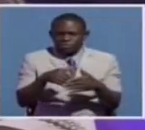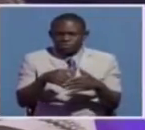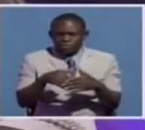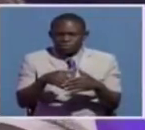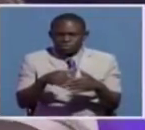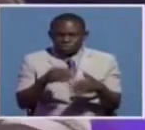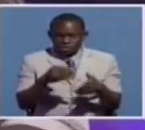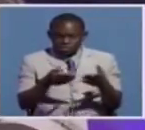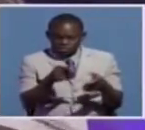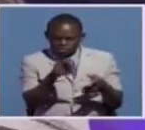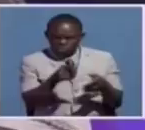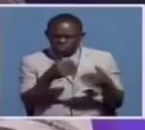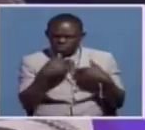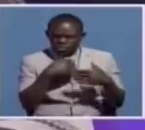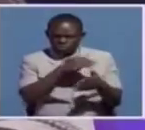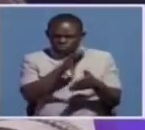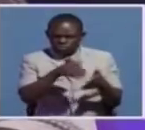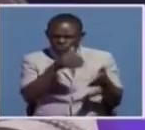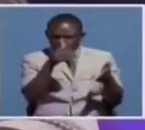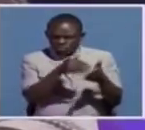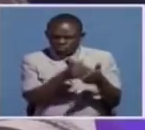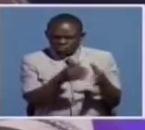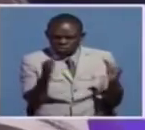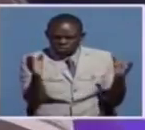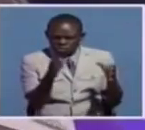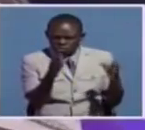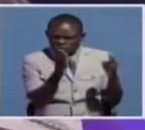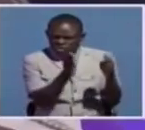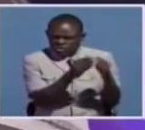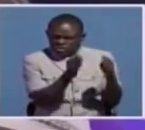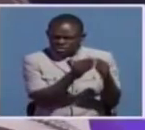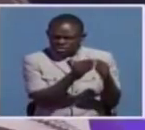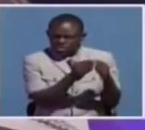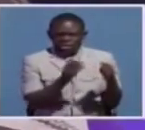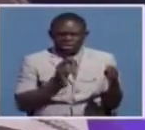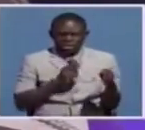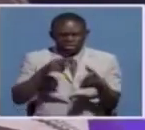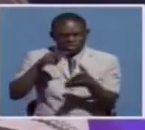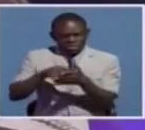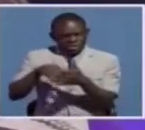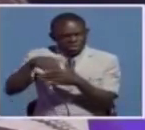meetings, the discussions that were going on. So it would be a bit naughty. We'd stand there and we'd listen to the discussions that were going on